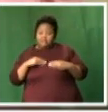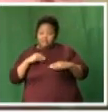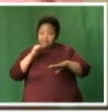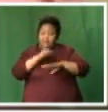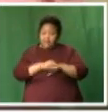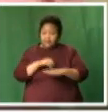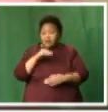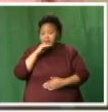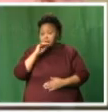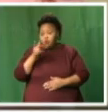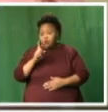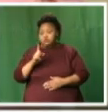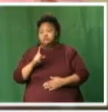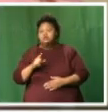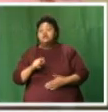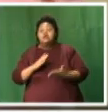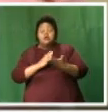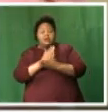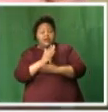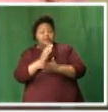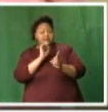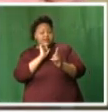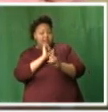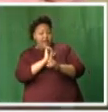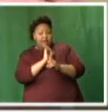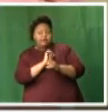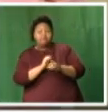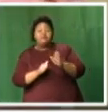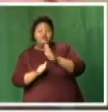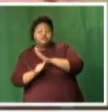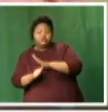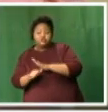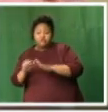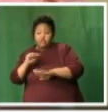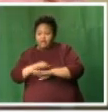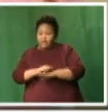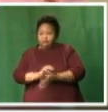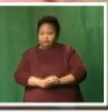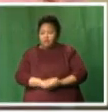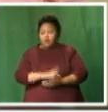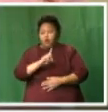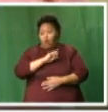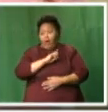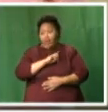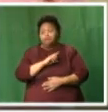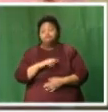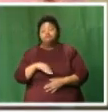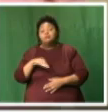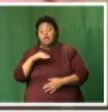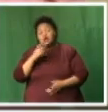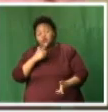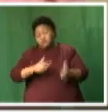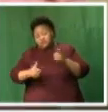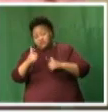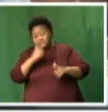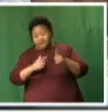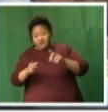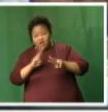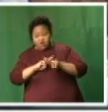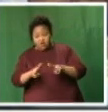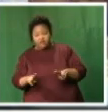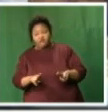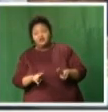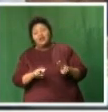ngakhona ukuthi ithola angibekise nje naka angeke azathole angeke ahambe kufuna ahlale la kahleli khona shothi nje ngiyalo siyade ukuthi